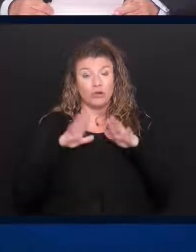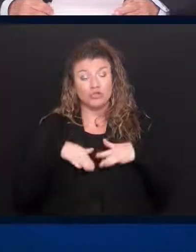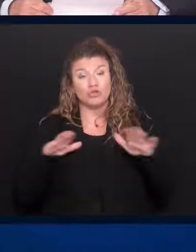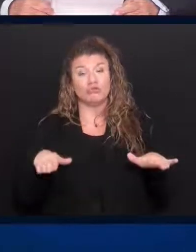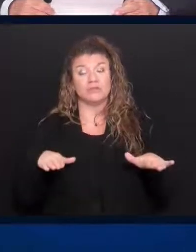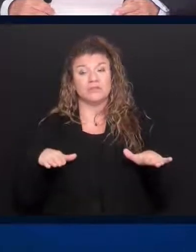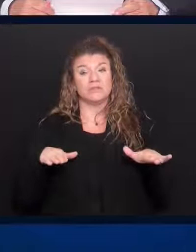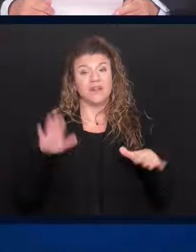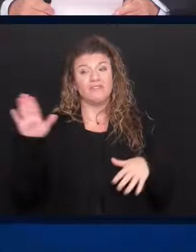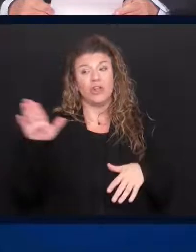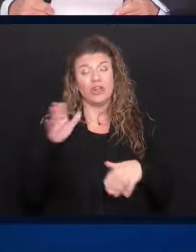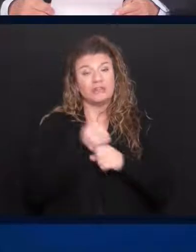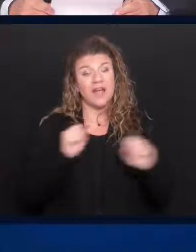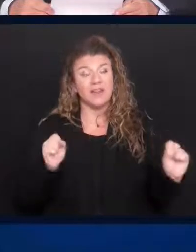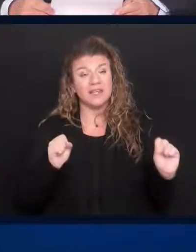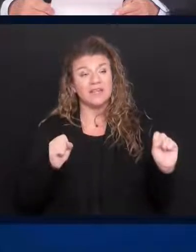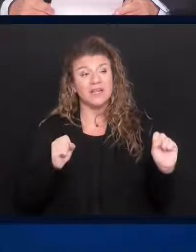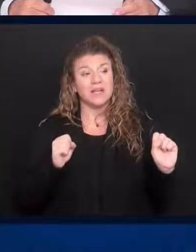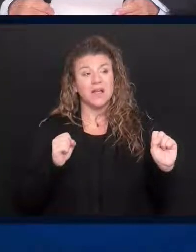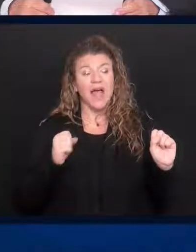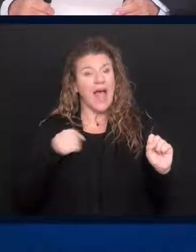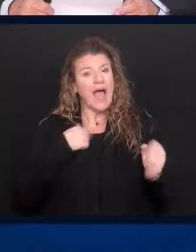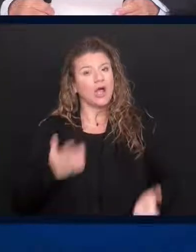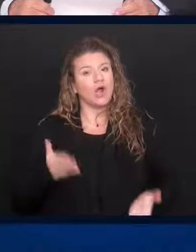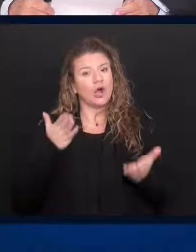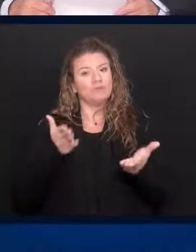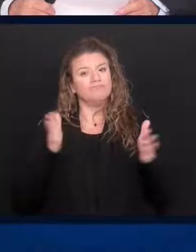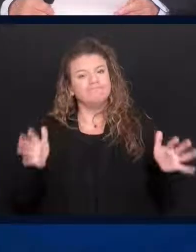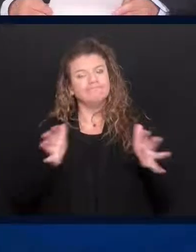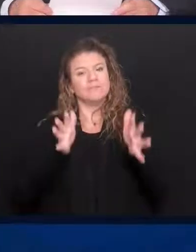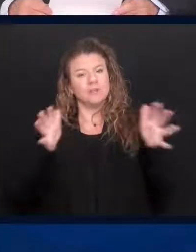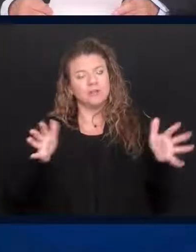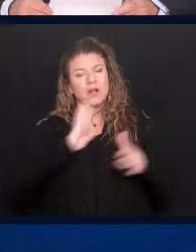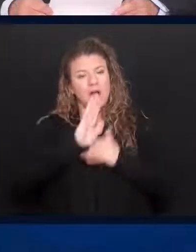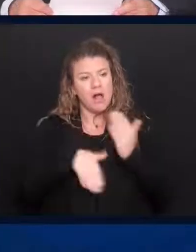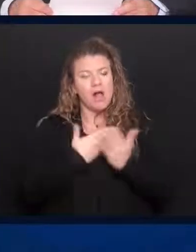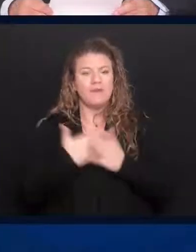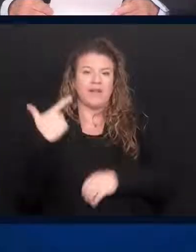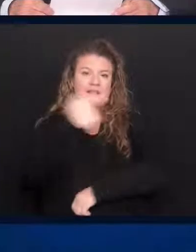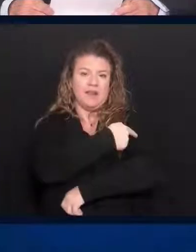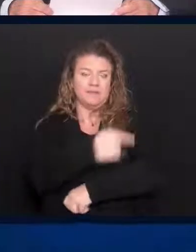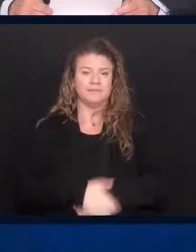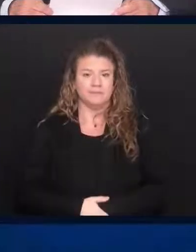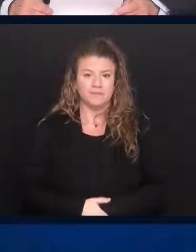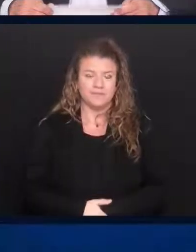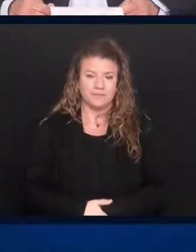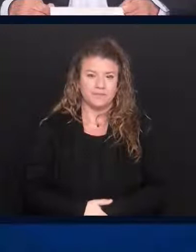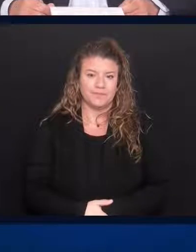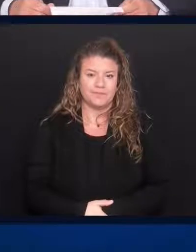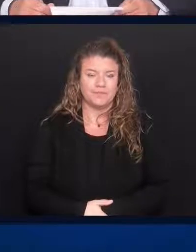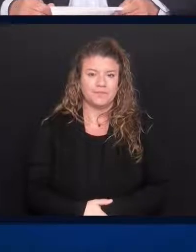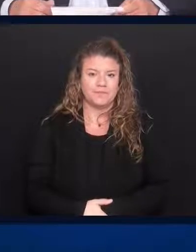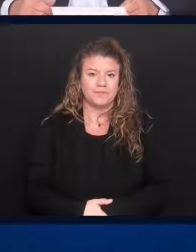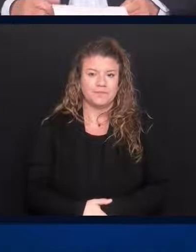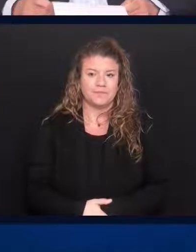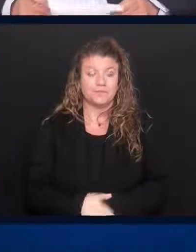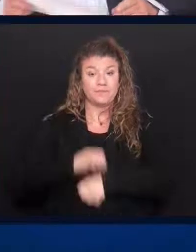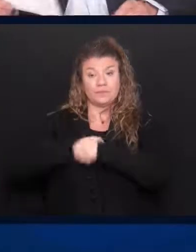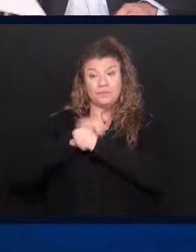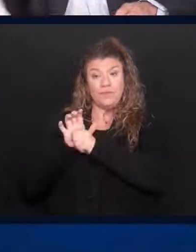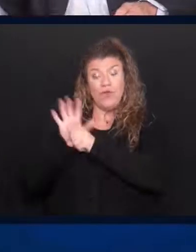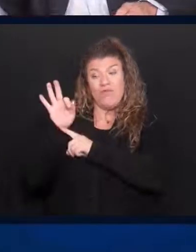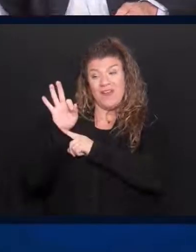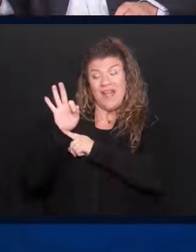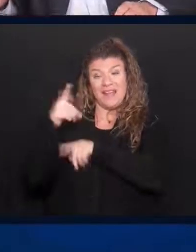children, for their sake, absolutely, I would encourage in every way to get them vaccinated. The